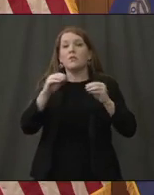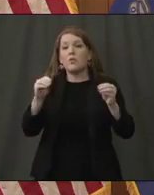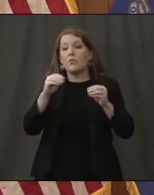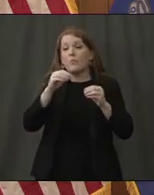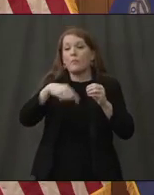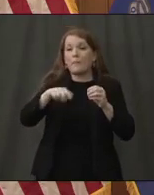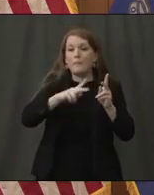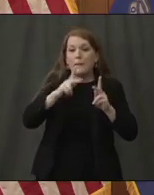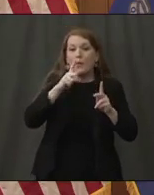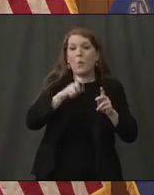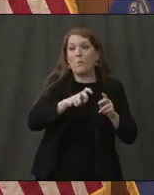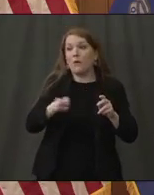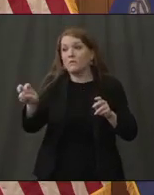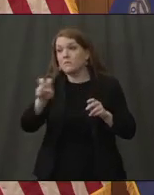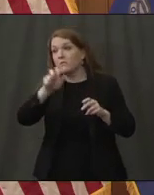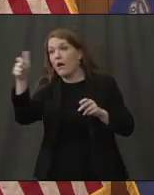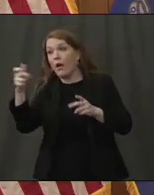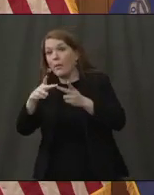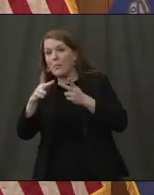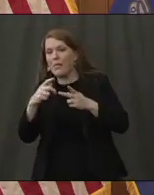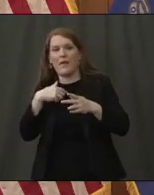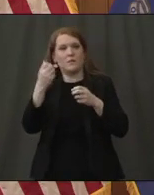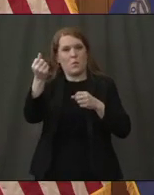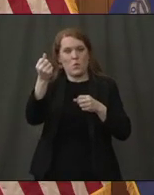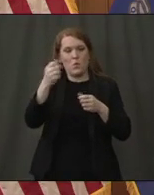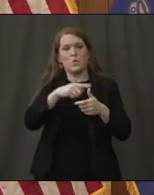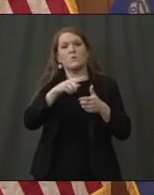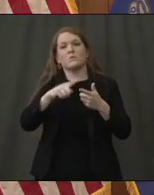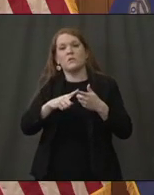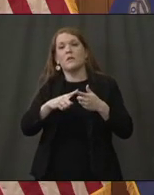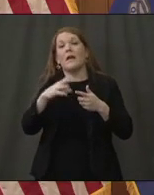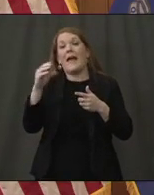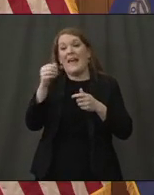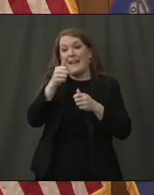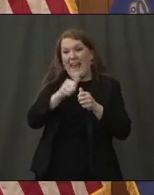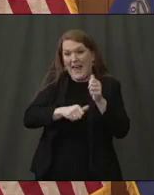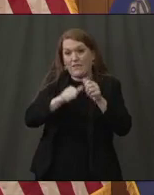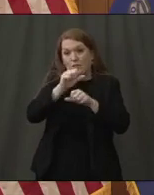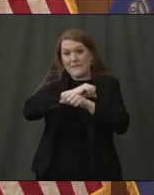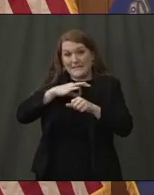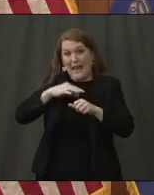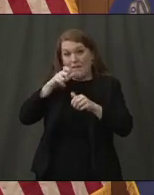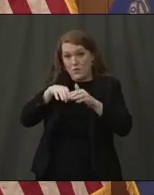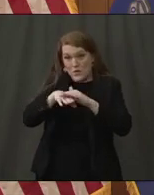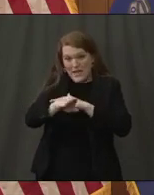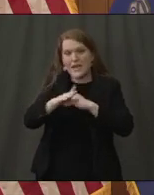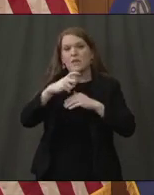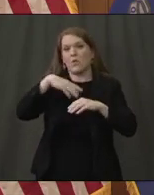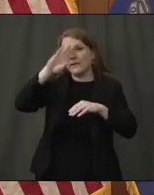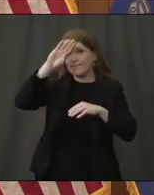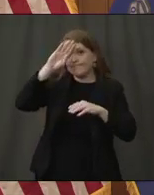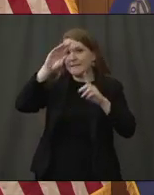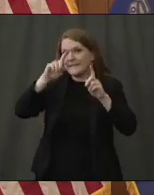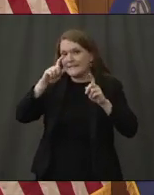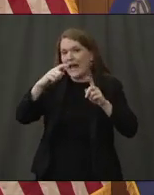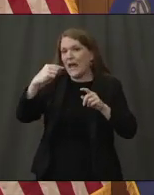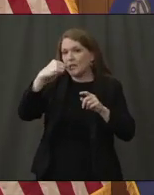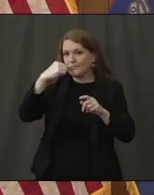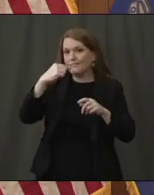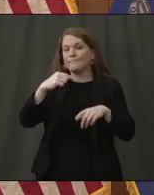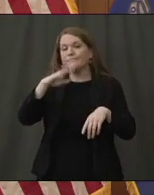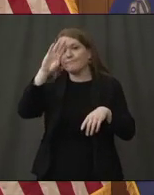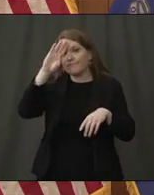transfers, taking temperatures of all staff at each facility entrance, making masks available to all staff and the